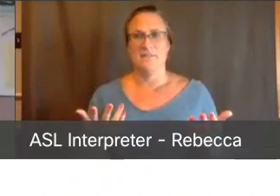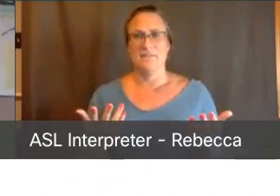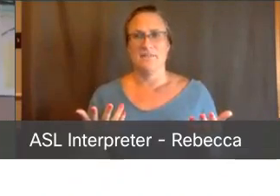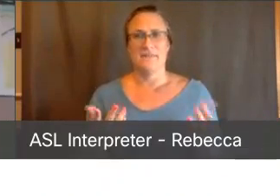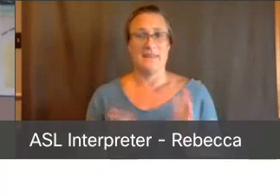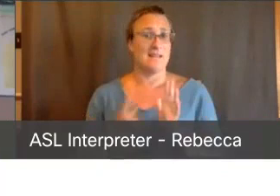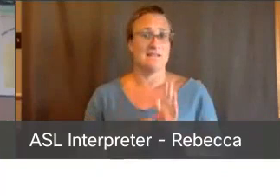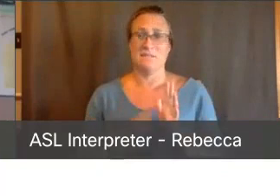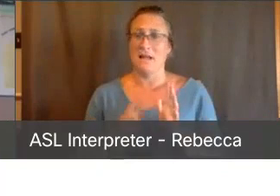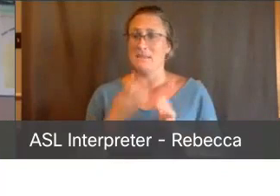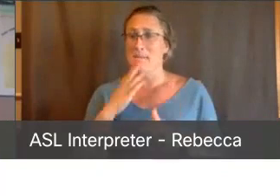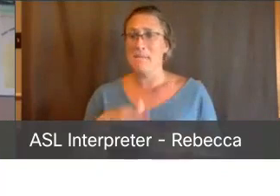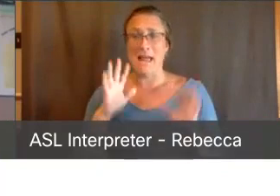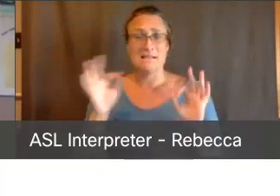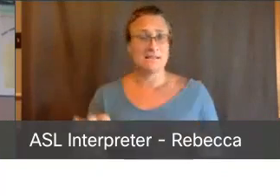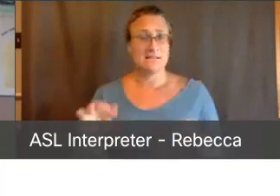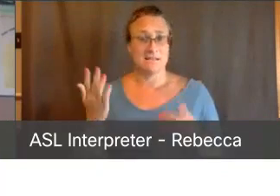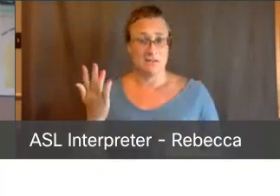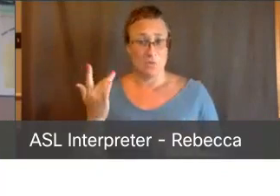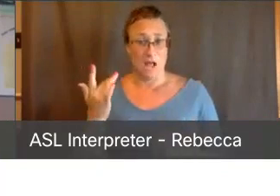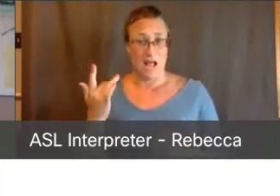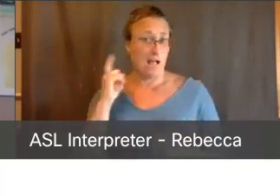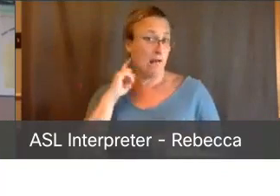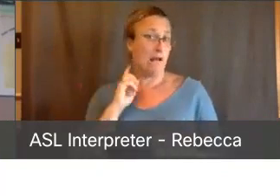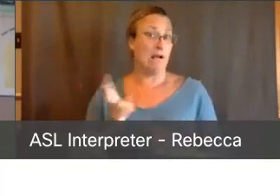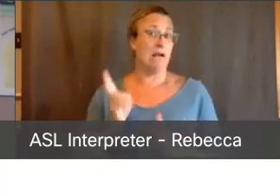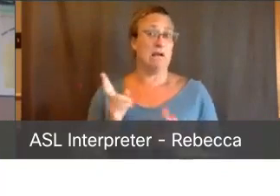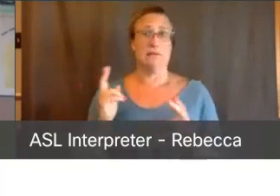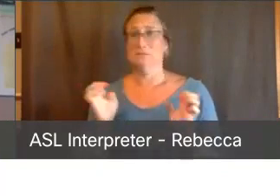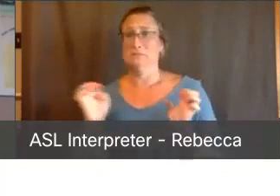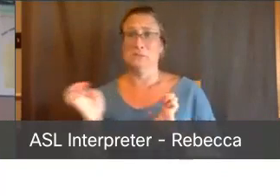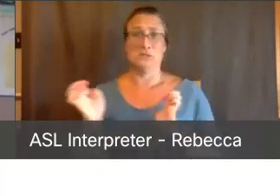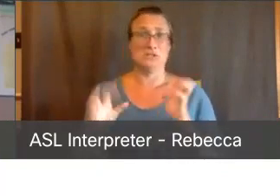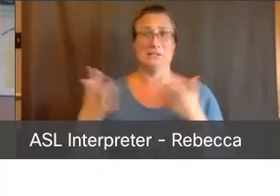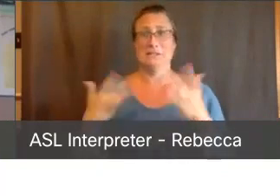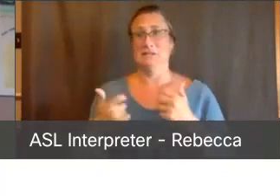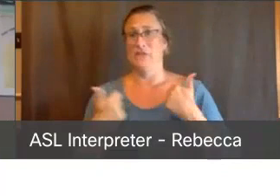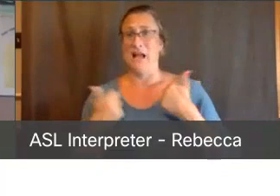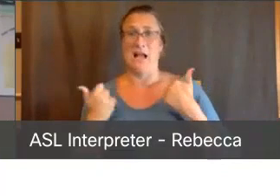poorly informed decisions because we're operating from this sense of urgency, from this sense of survival.